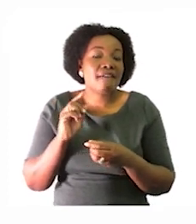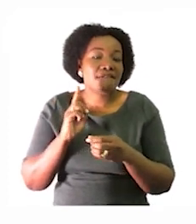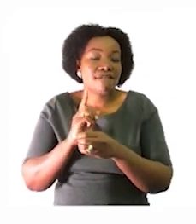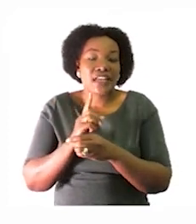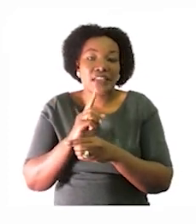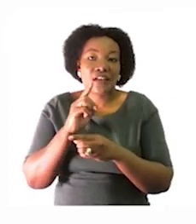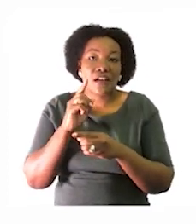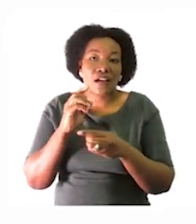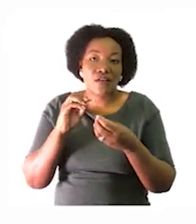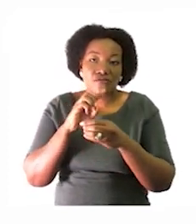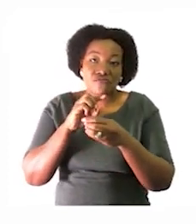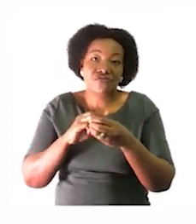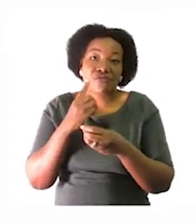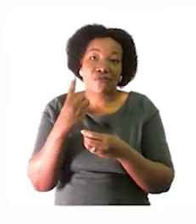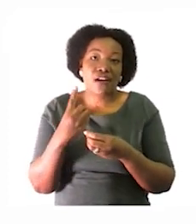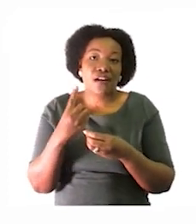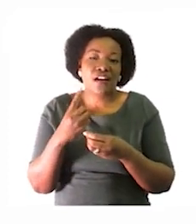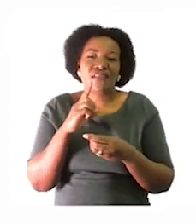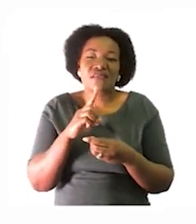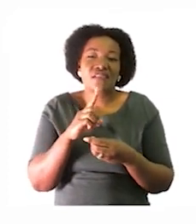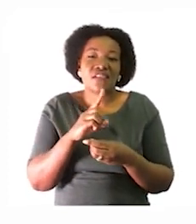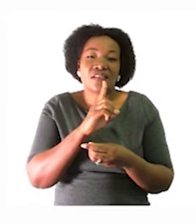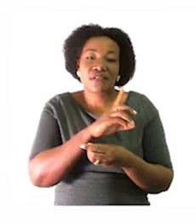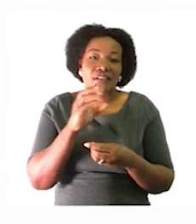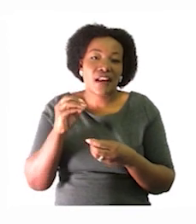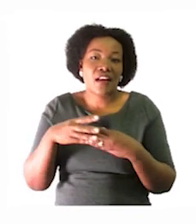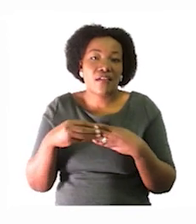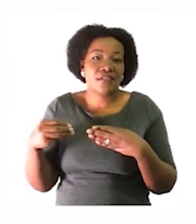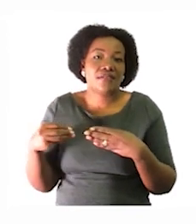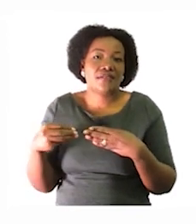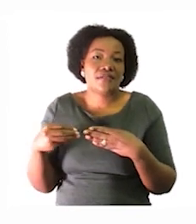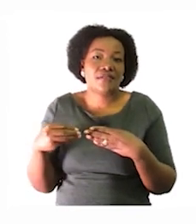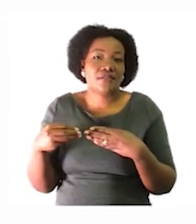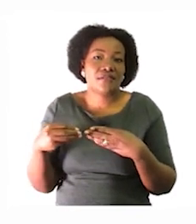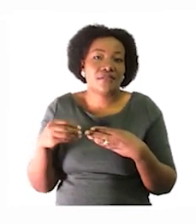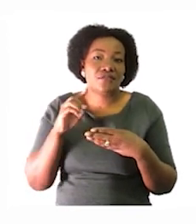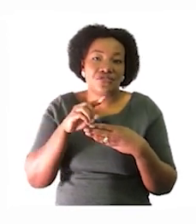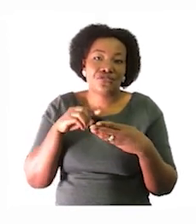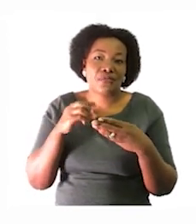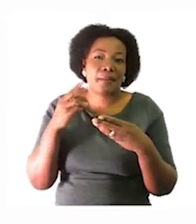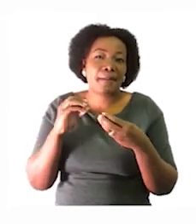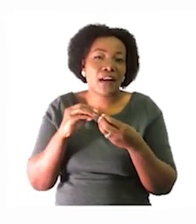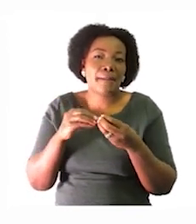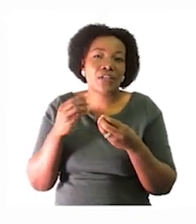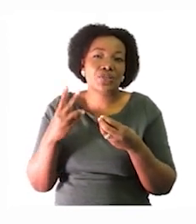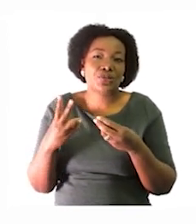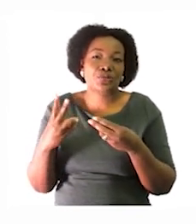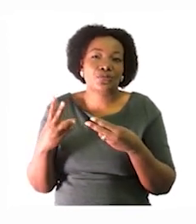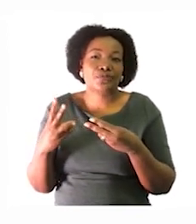1, and it cost 10 Namibian dollars. At stall